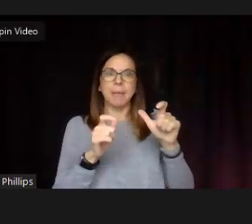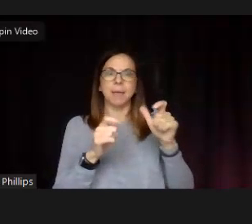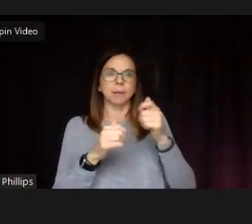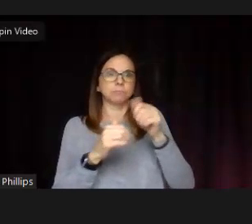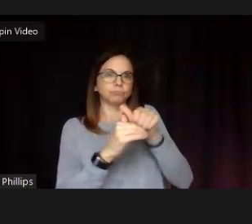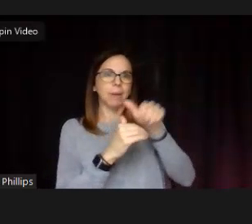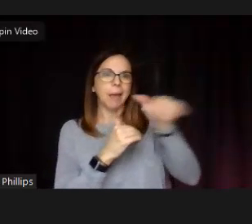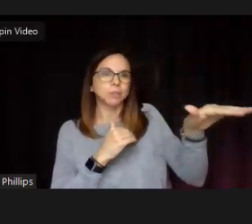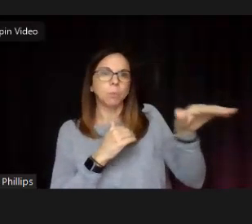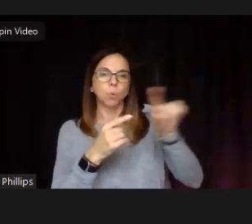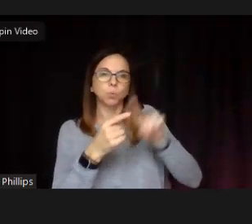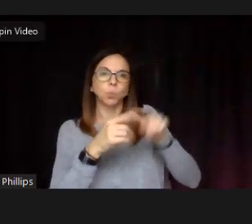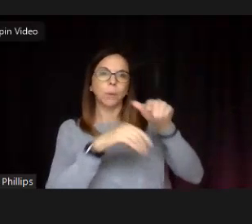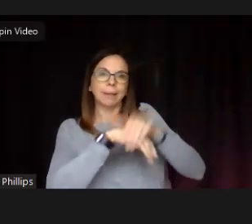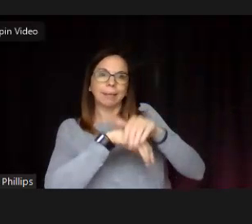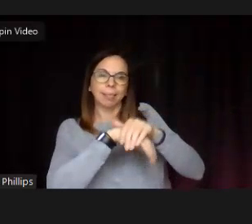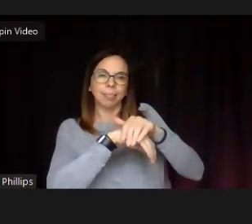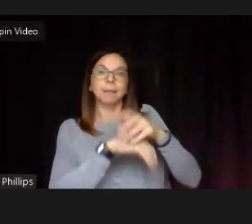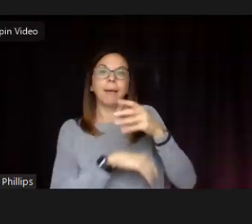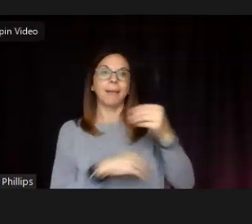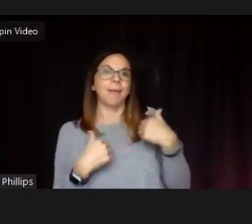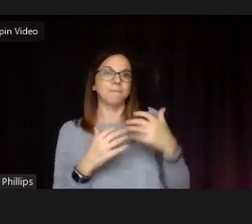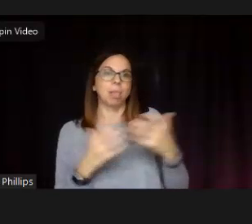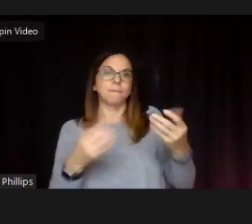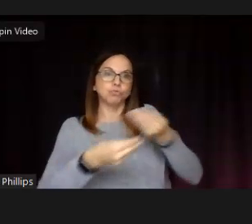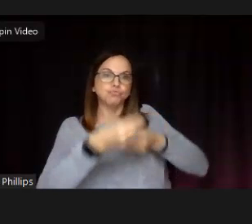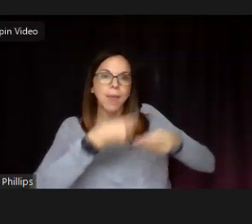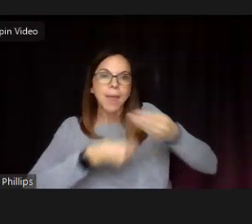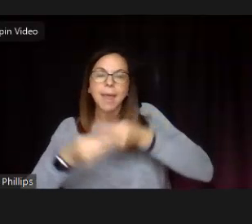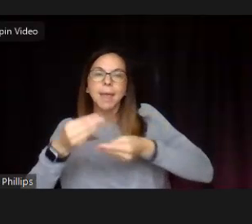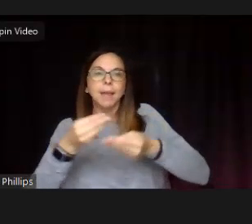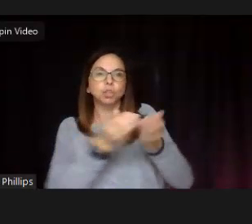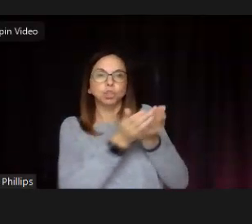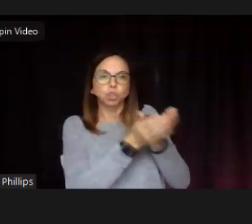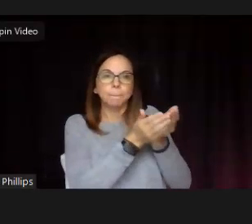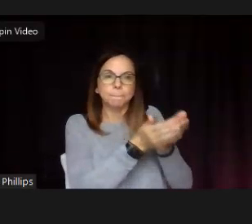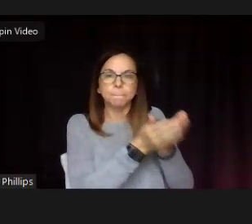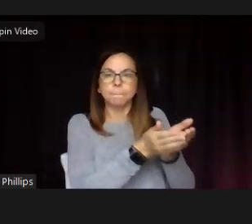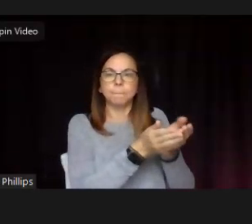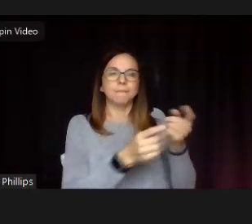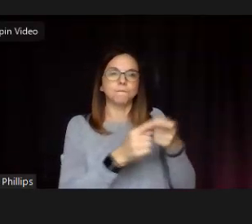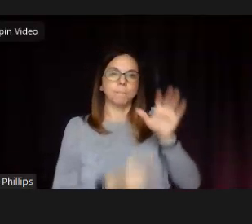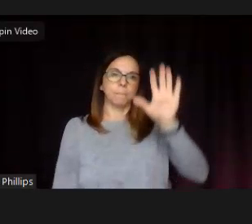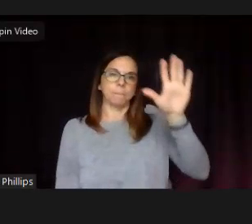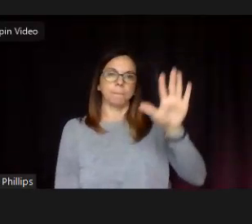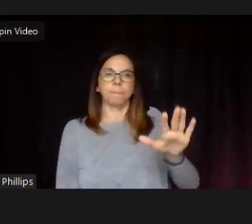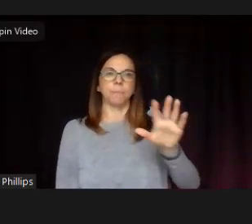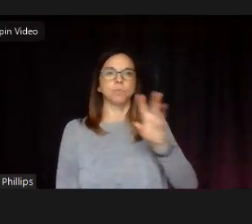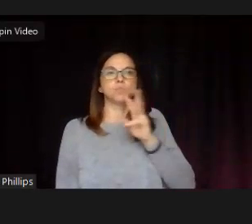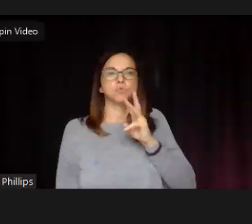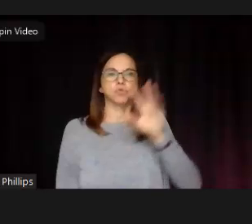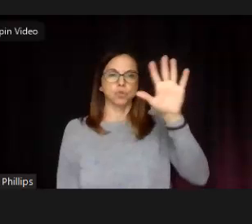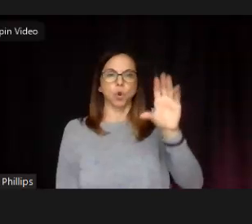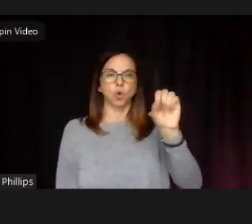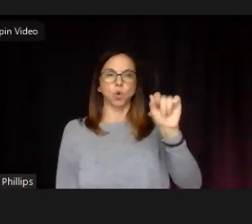England. And of course, they had a lot of trade and shipping from their coastal cities, such as